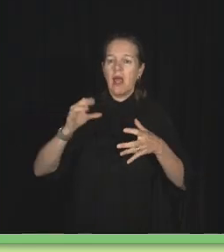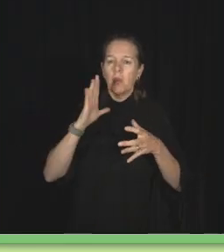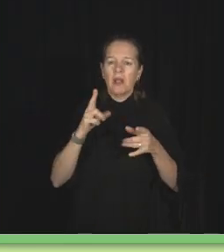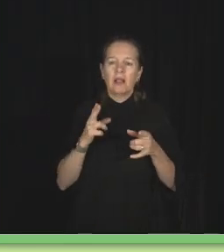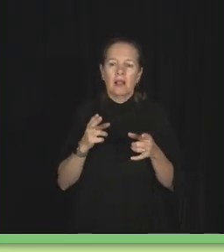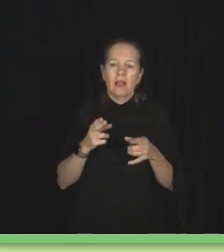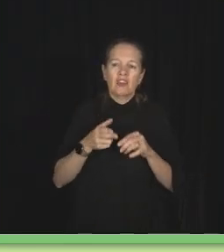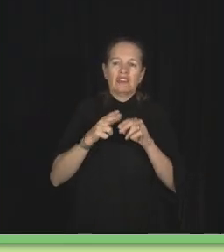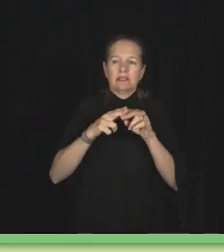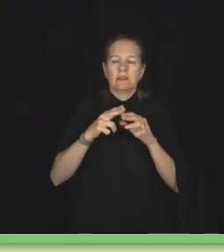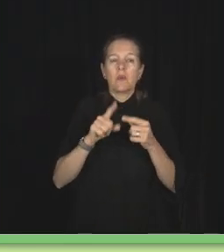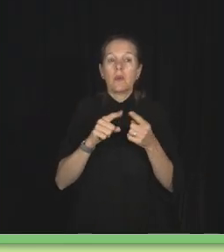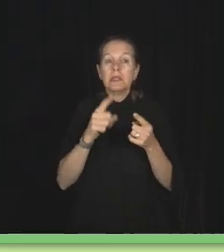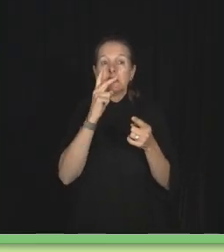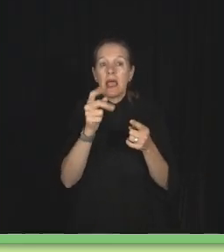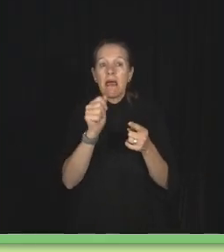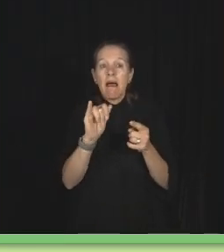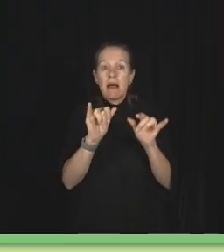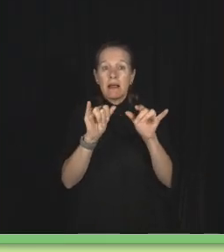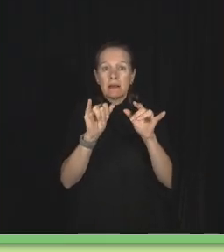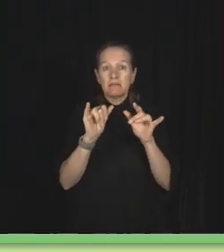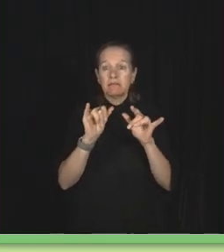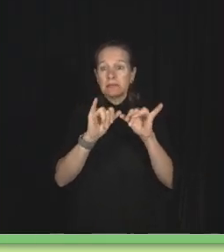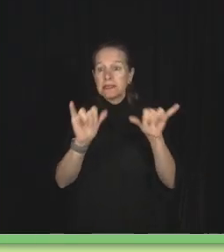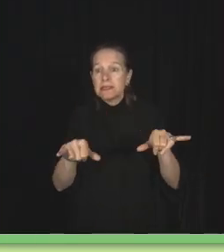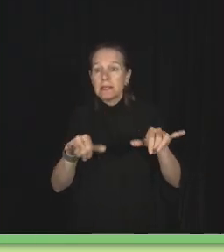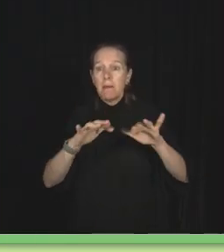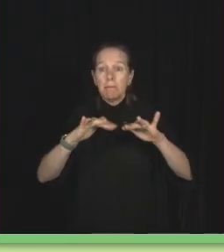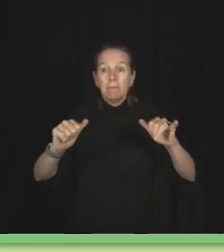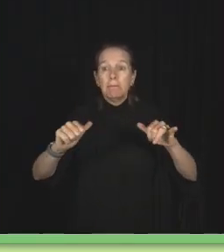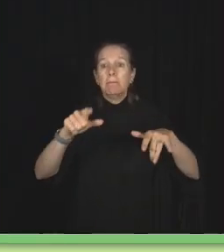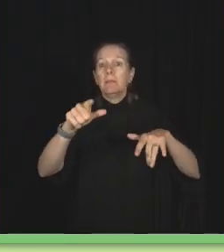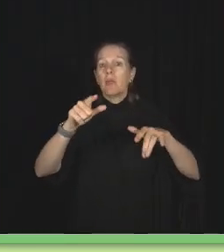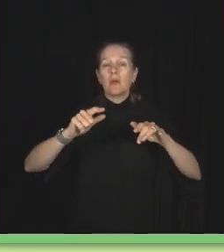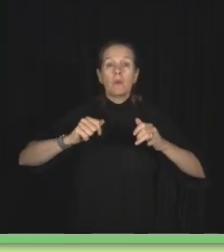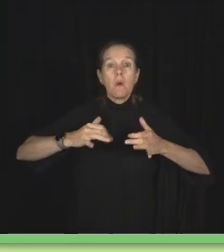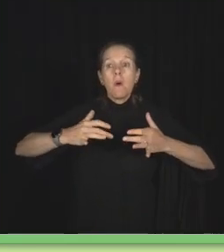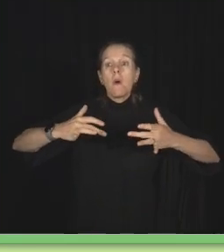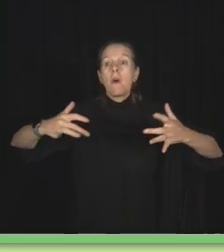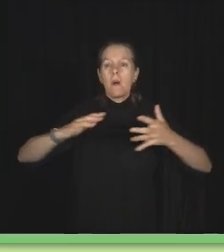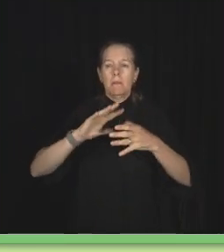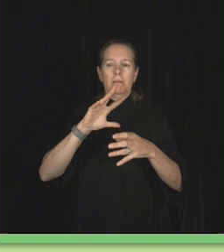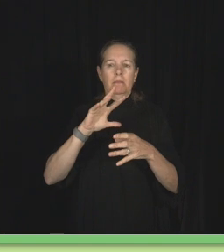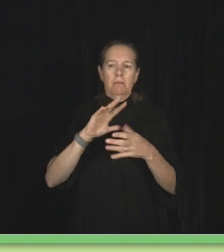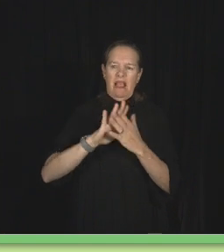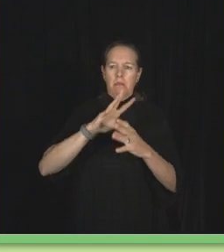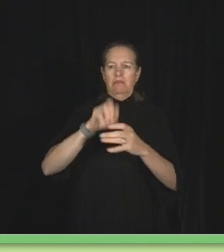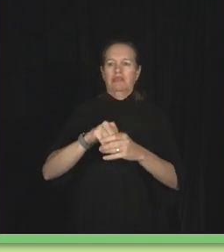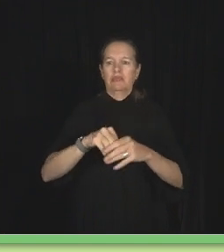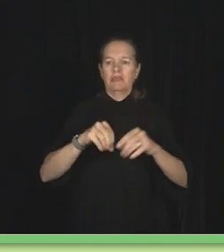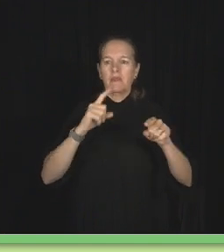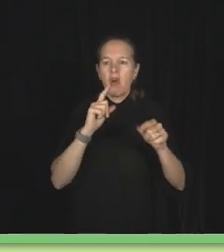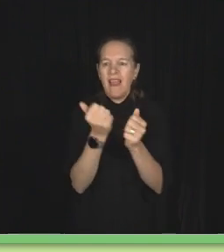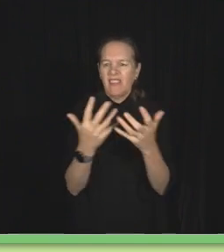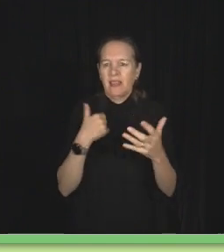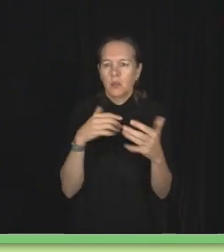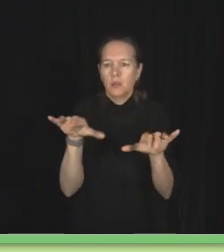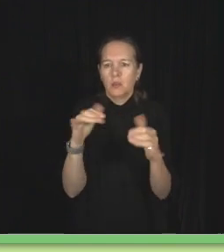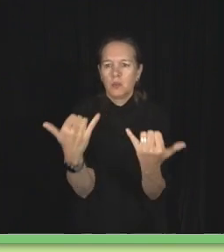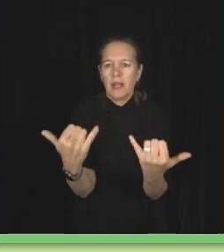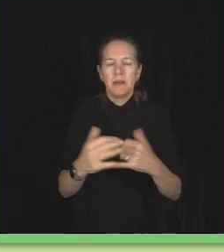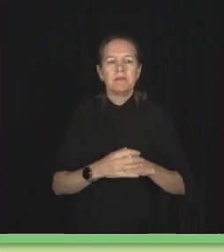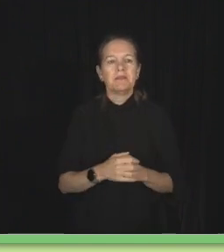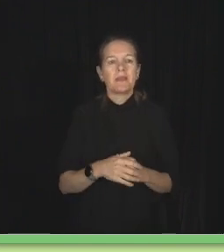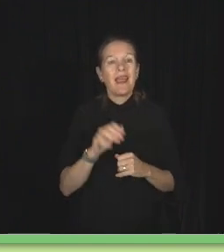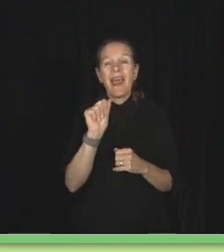systems grow broader and become a bigger part of everything we do today. AI is, you know, it's